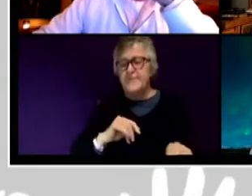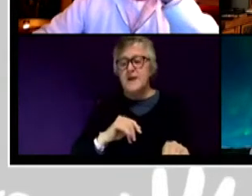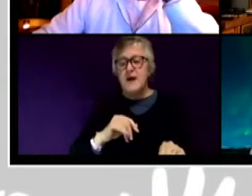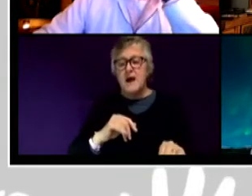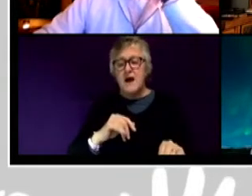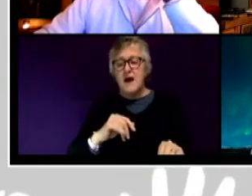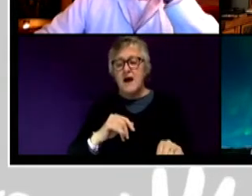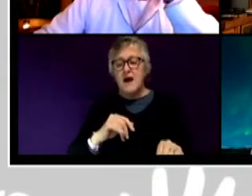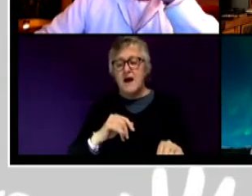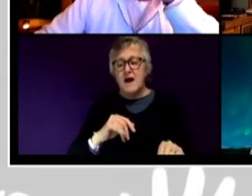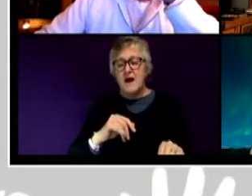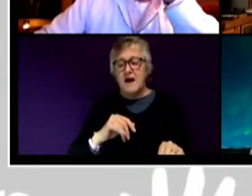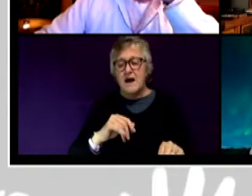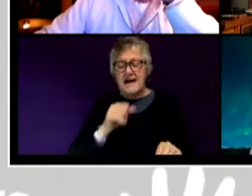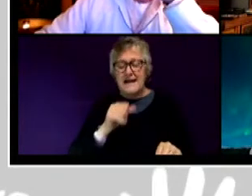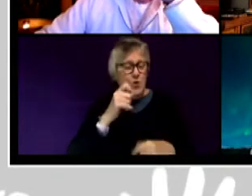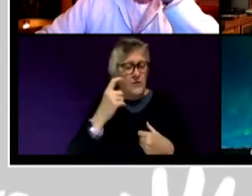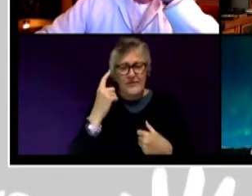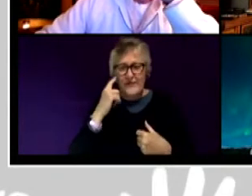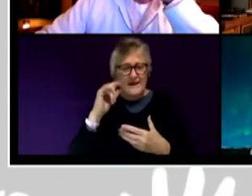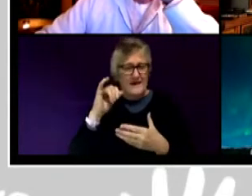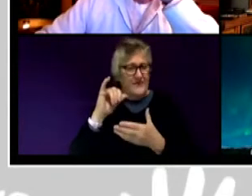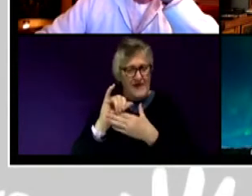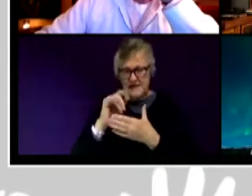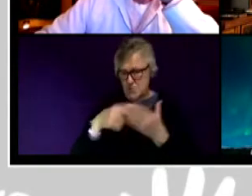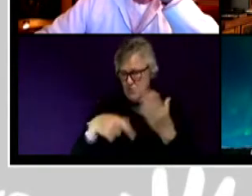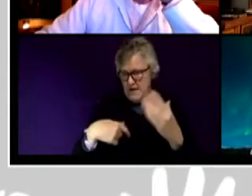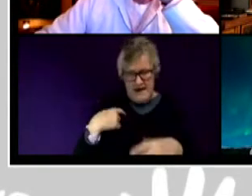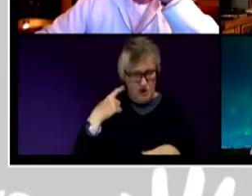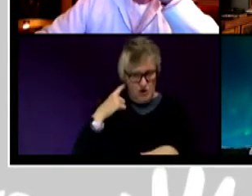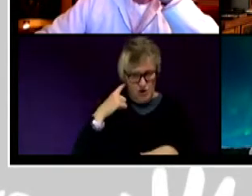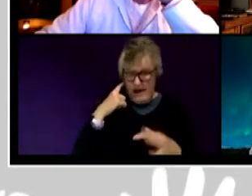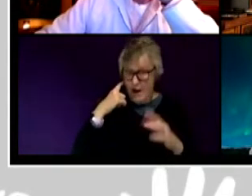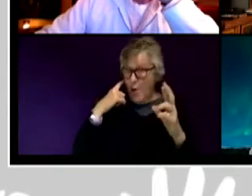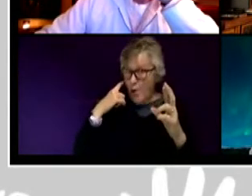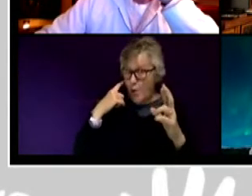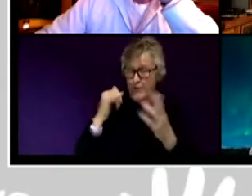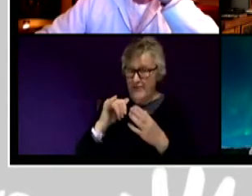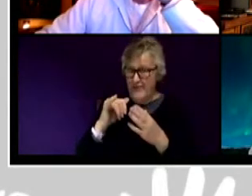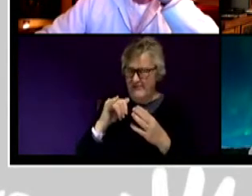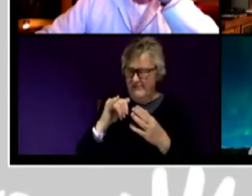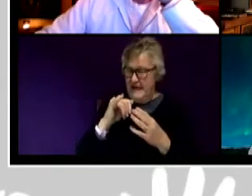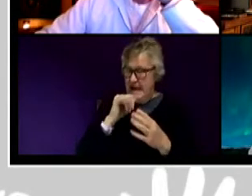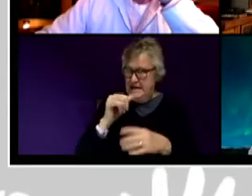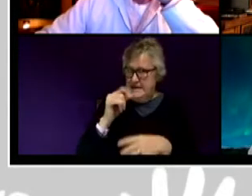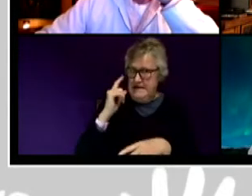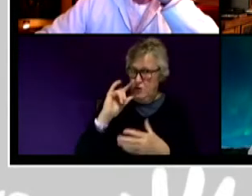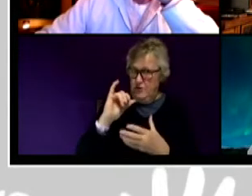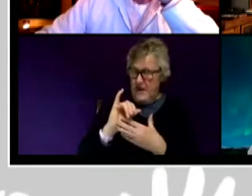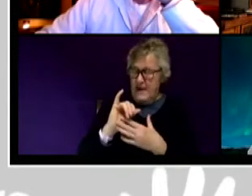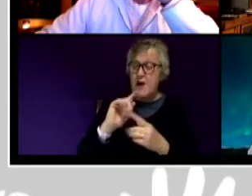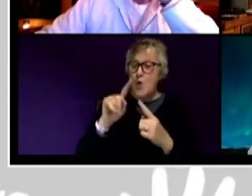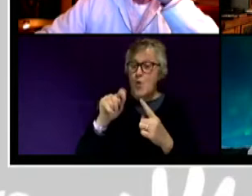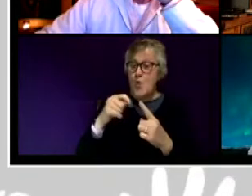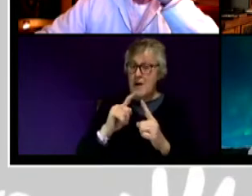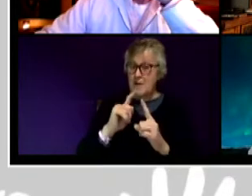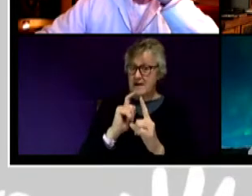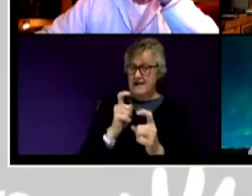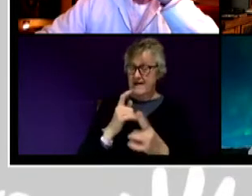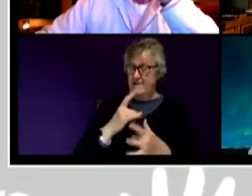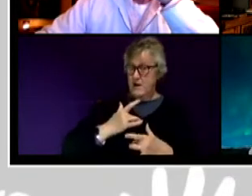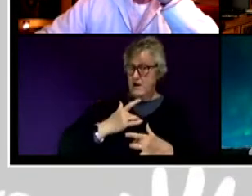I don't think that is what I heard. And I hope that's not what I heard, that when we give updates of our